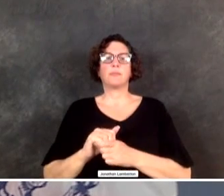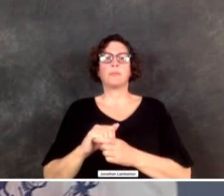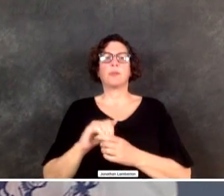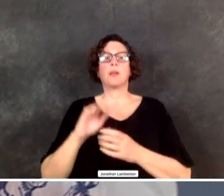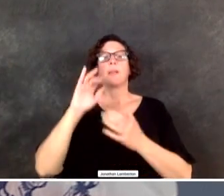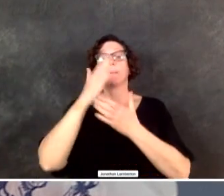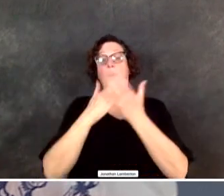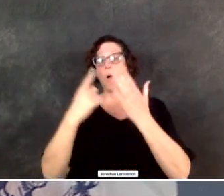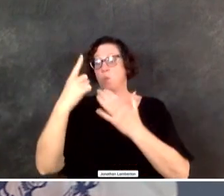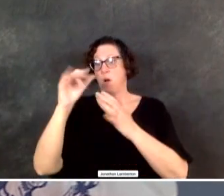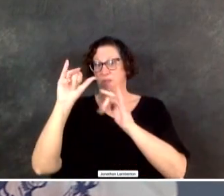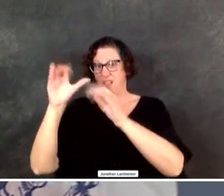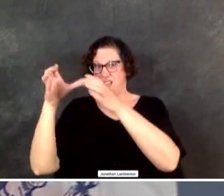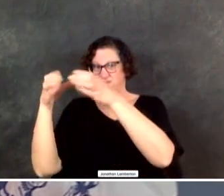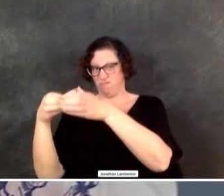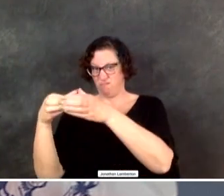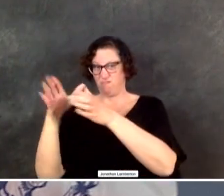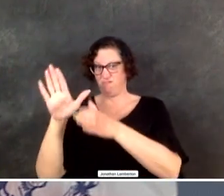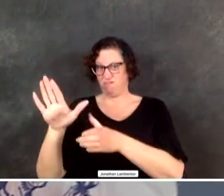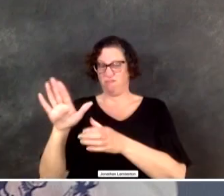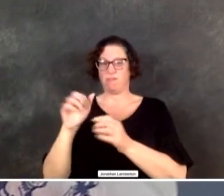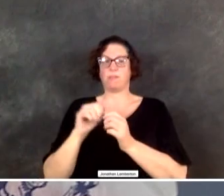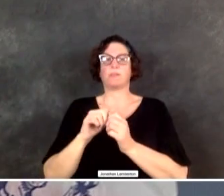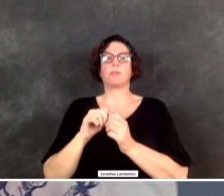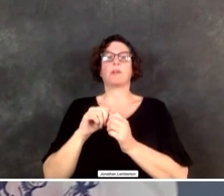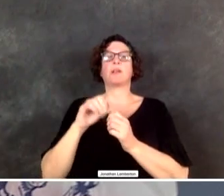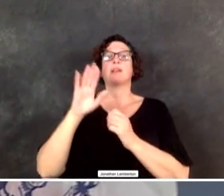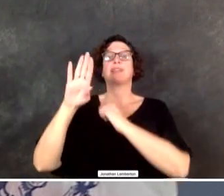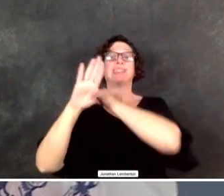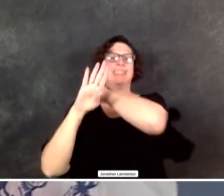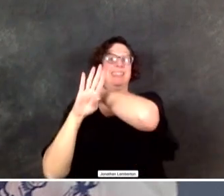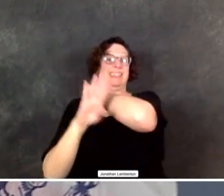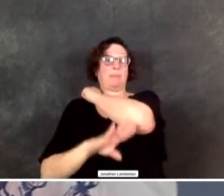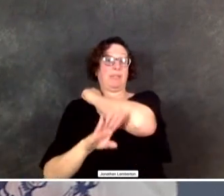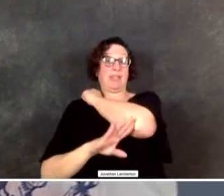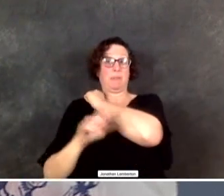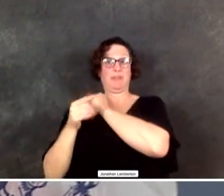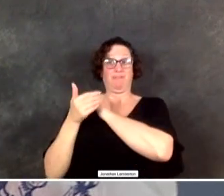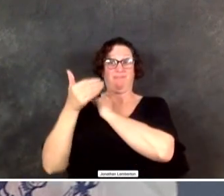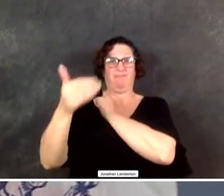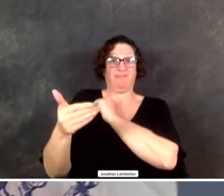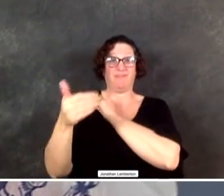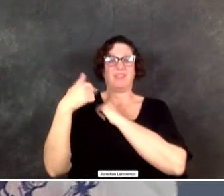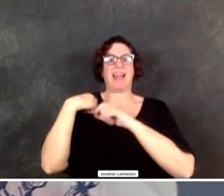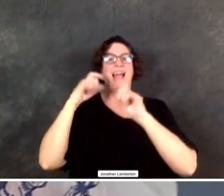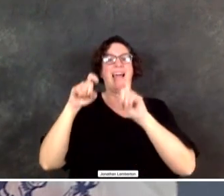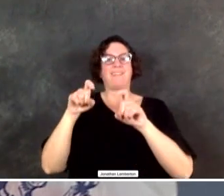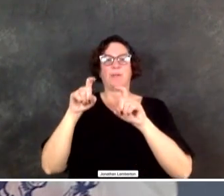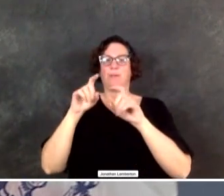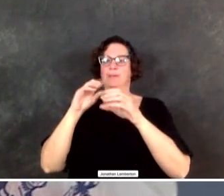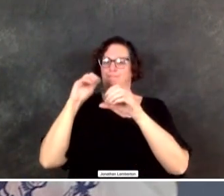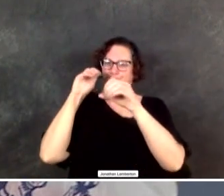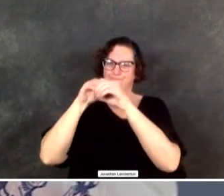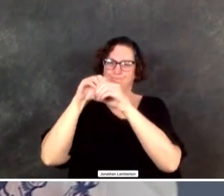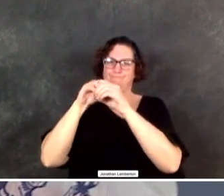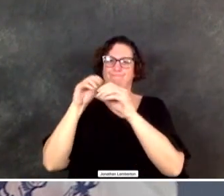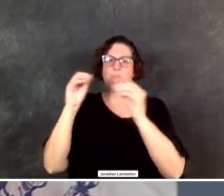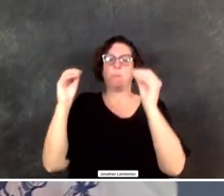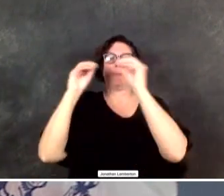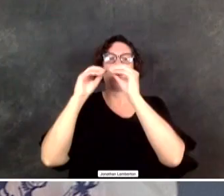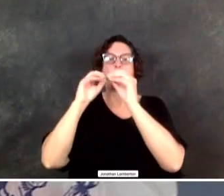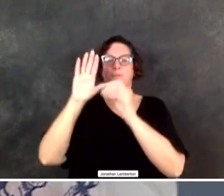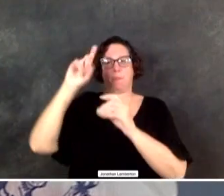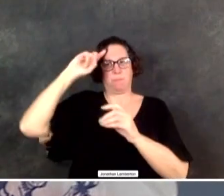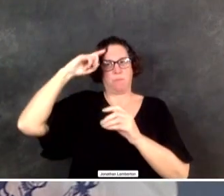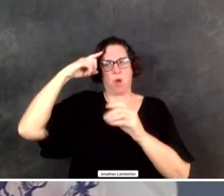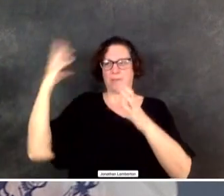in September, doubling down on our investments and our focus in the Bronx so we can come back very, very